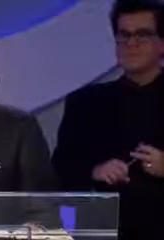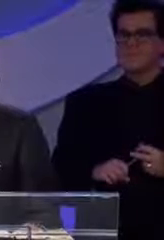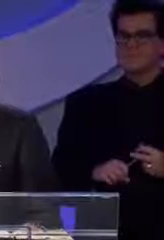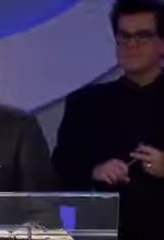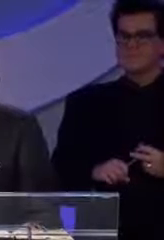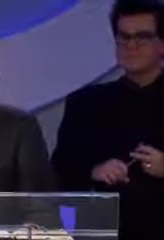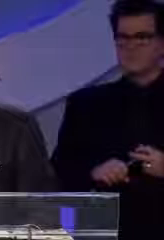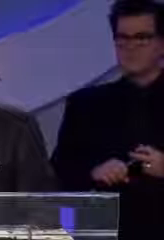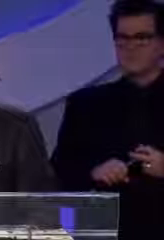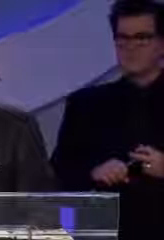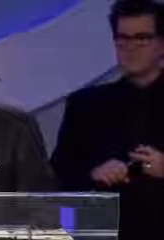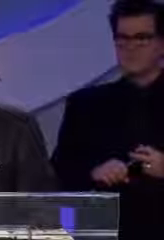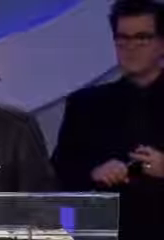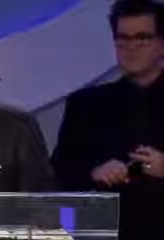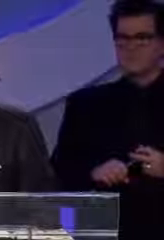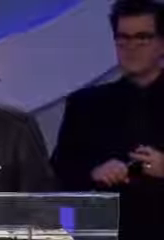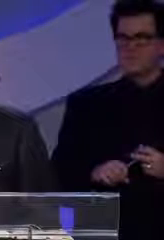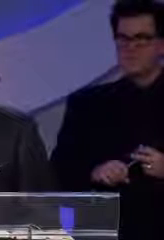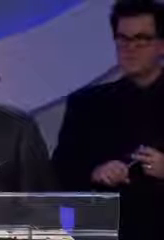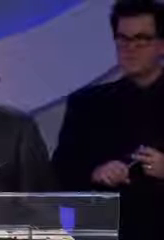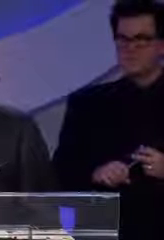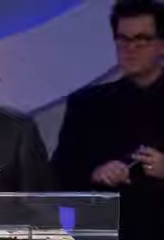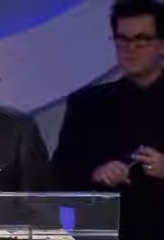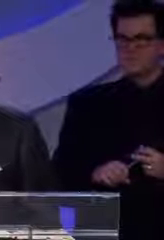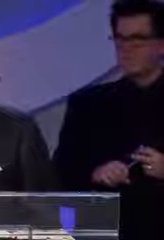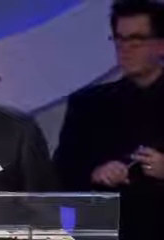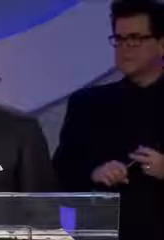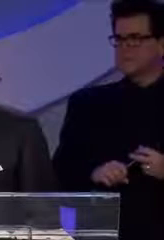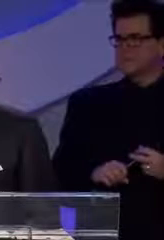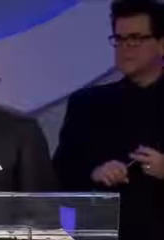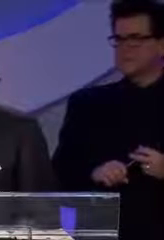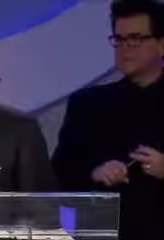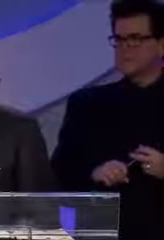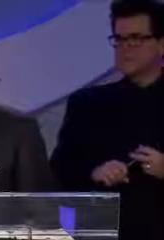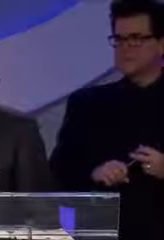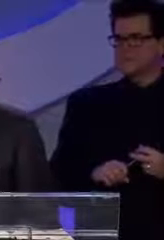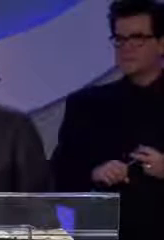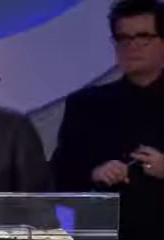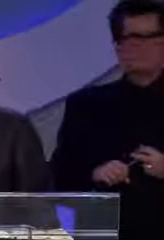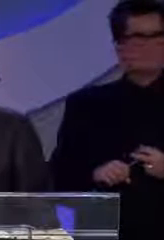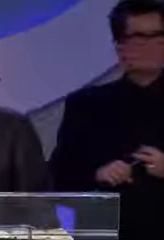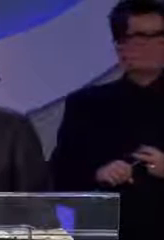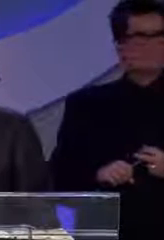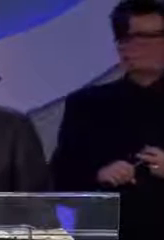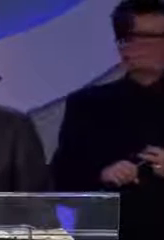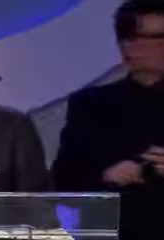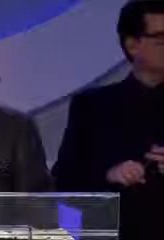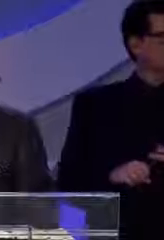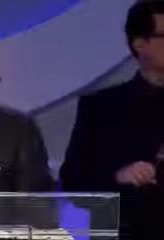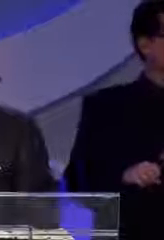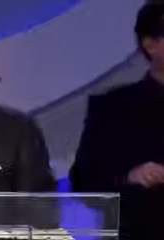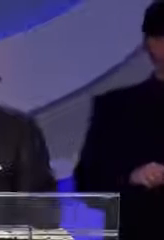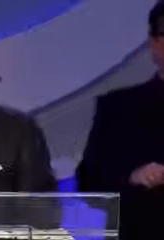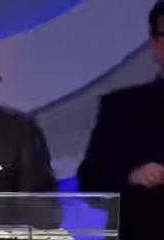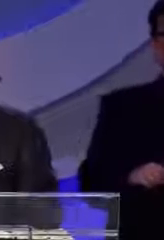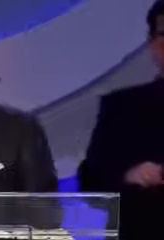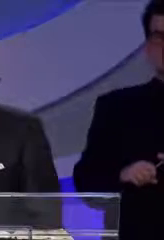hear with their ears, understand with their heart, and should be converted,